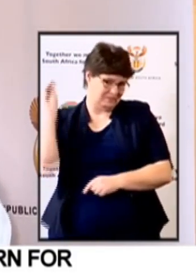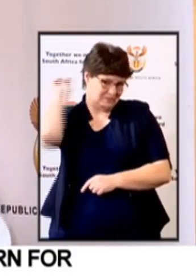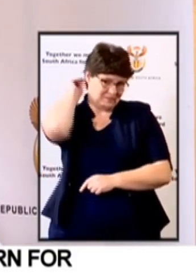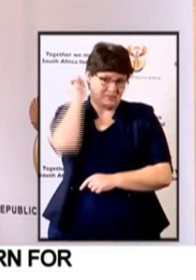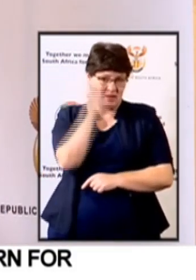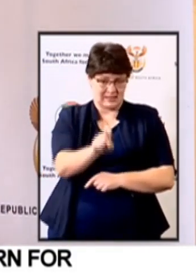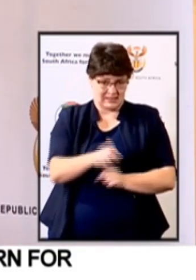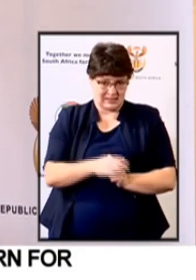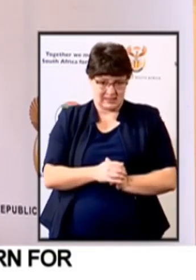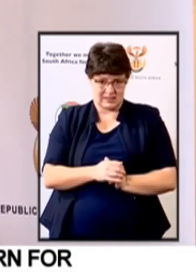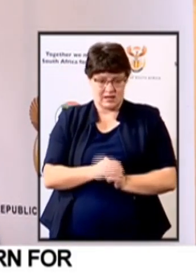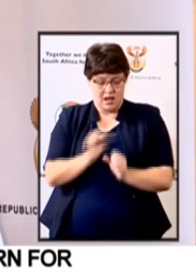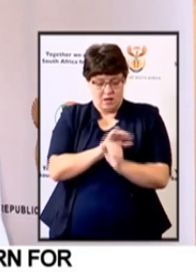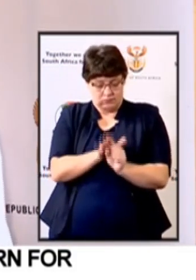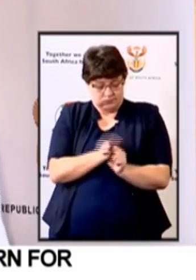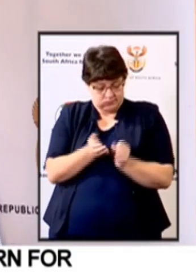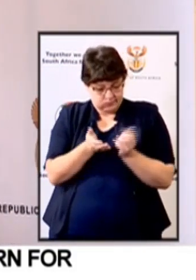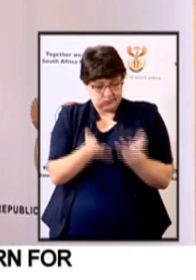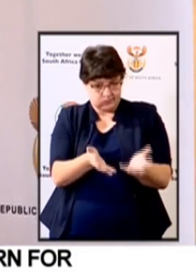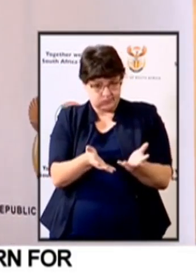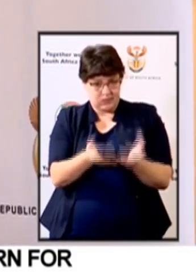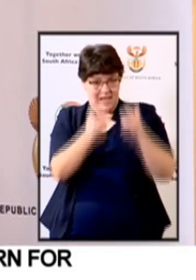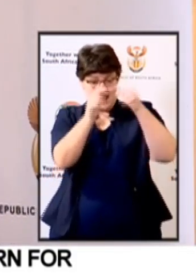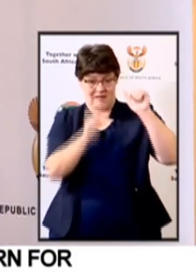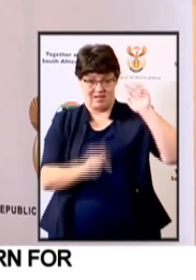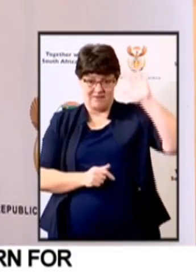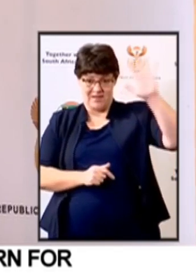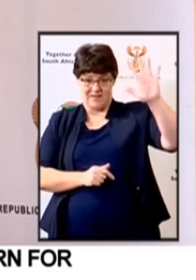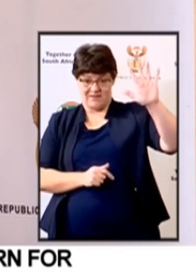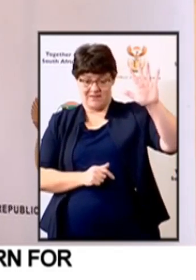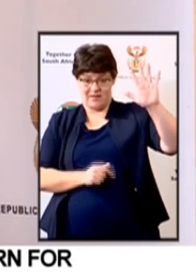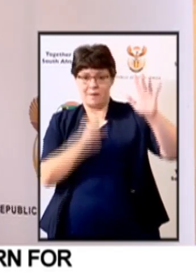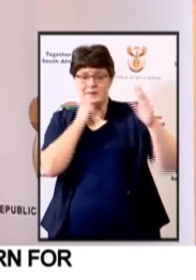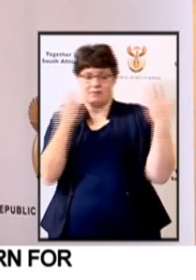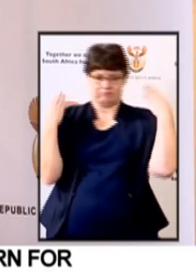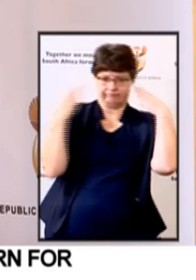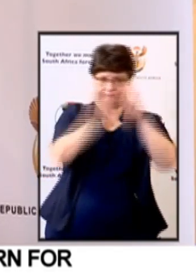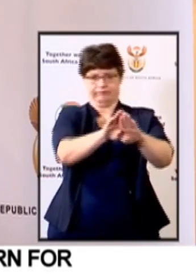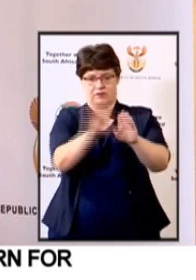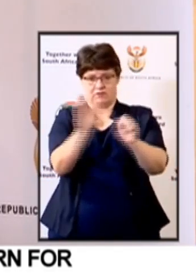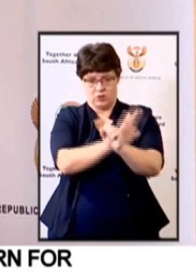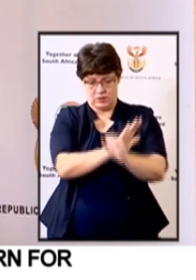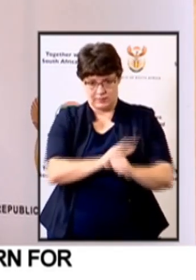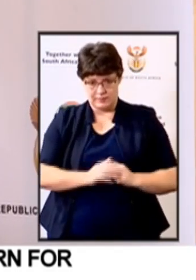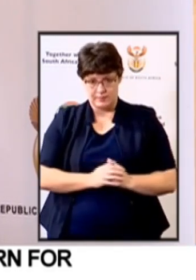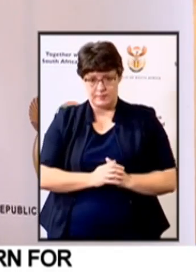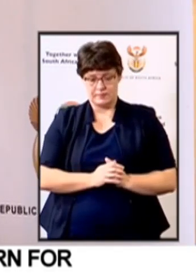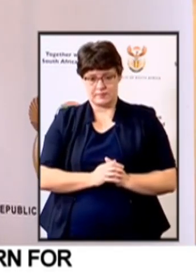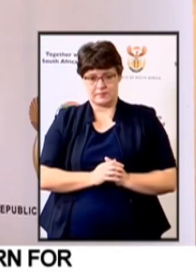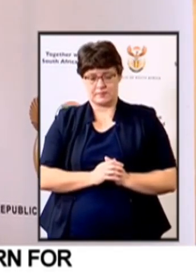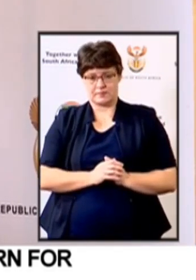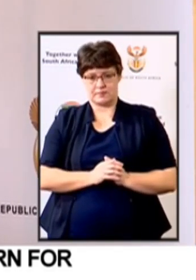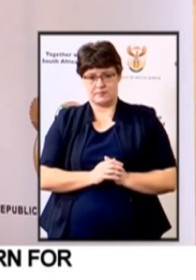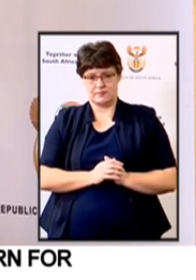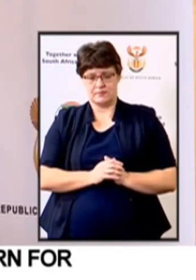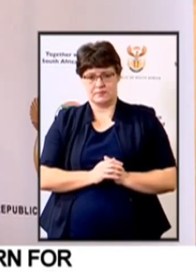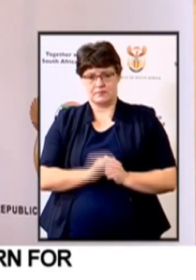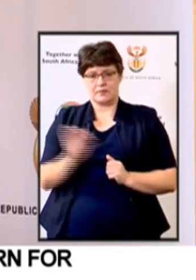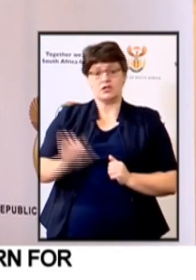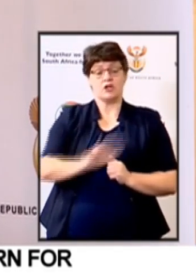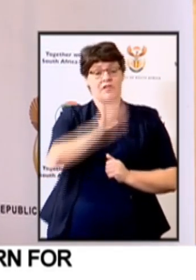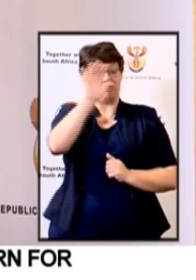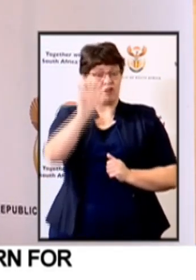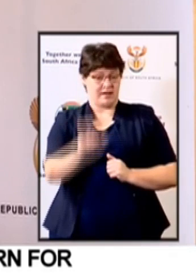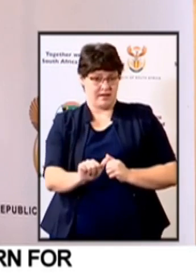the presence of the virus, with level 5 referred to as the lockdown phase. The country is